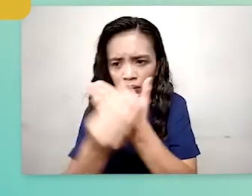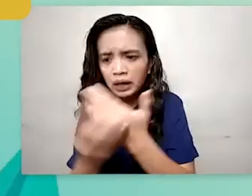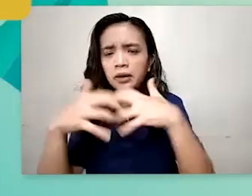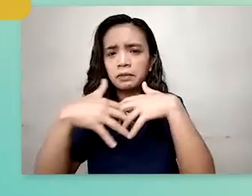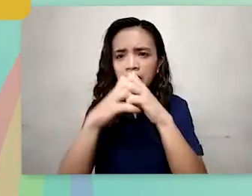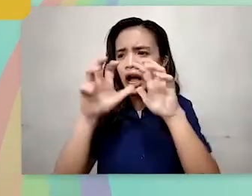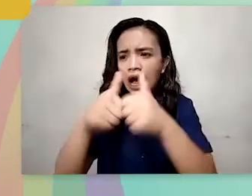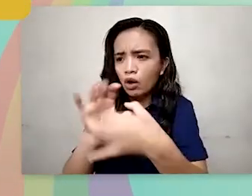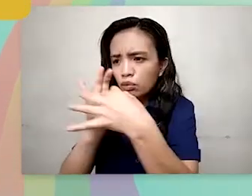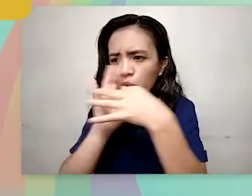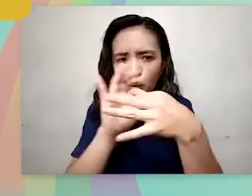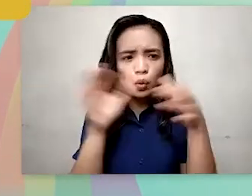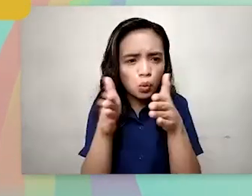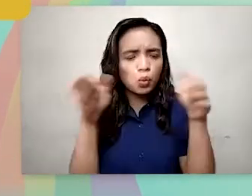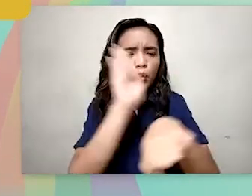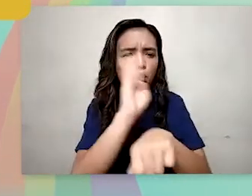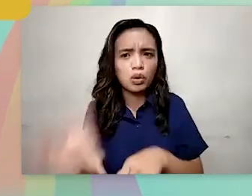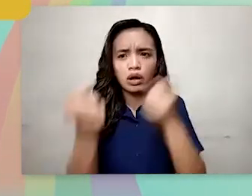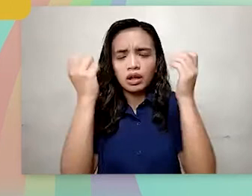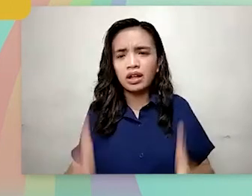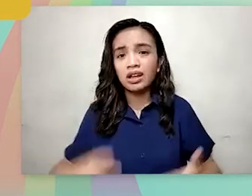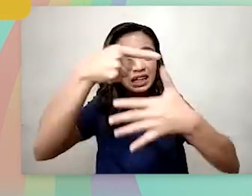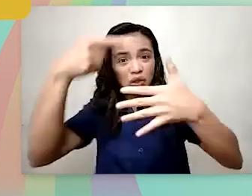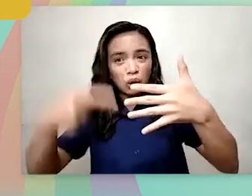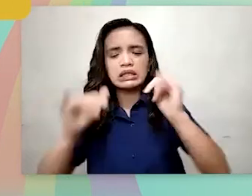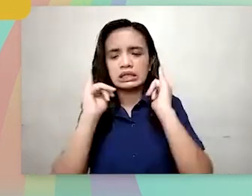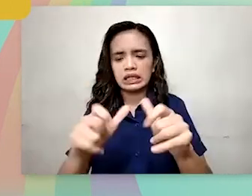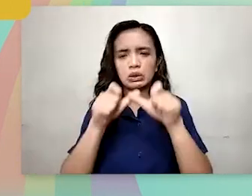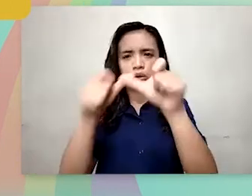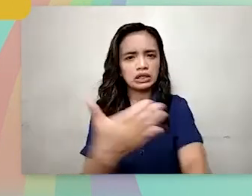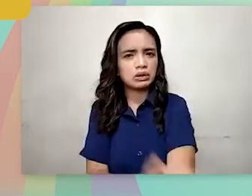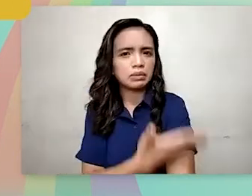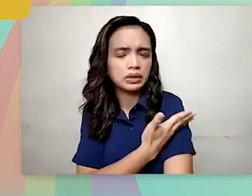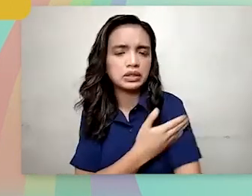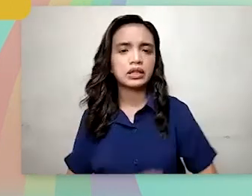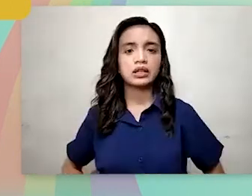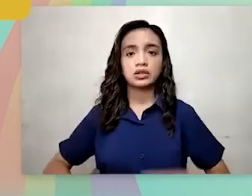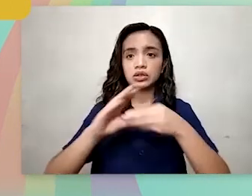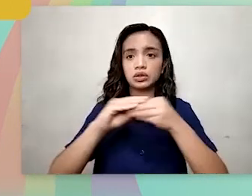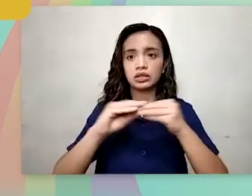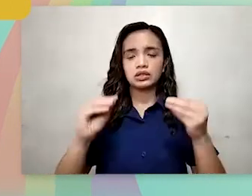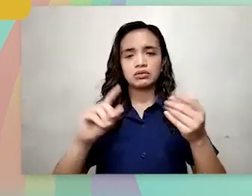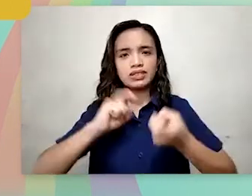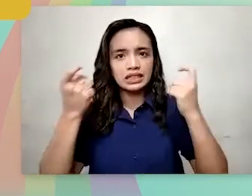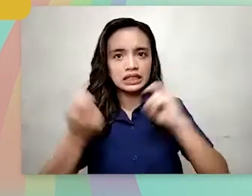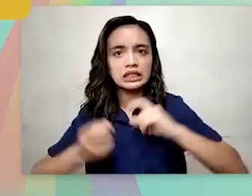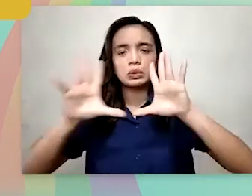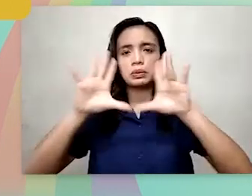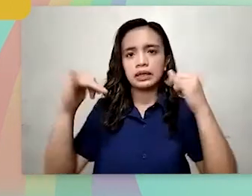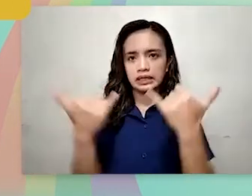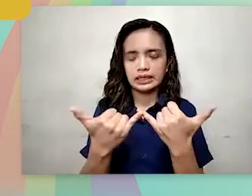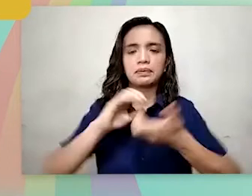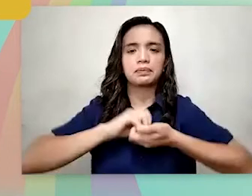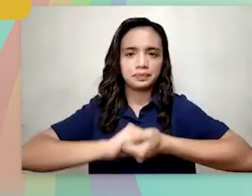do you implement programs, how do you engage MSMEs? These things are all works in progress, stories of evolution